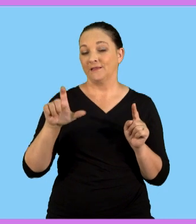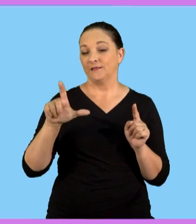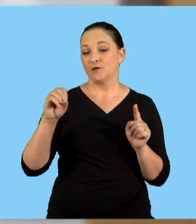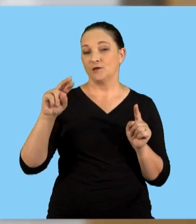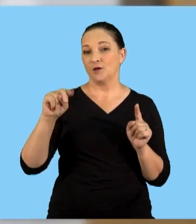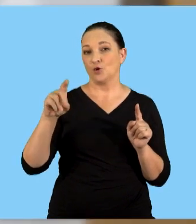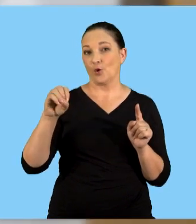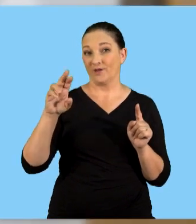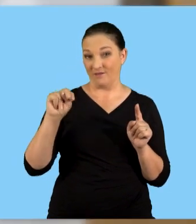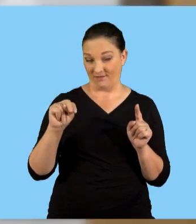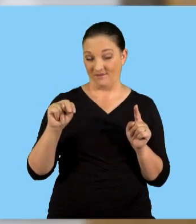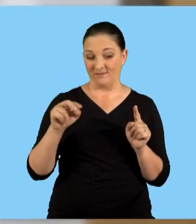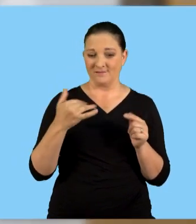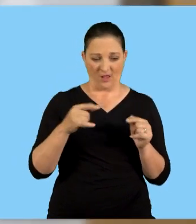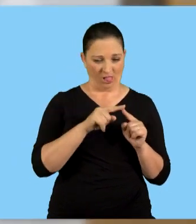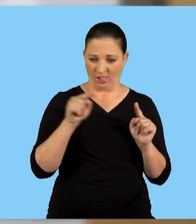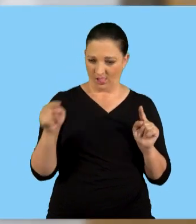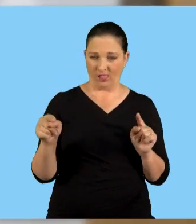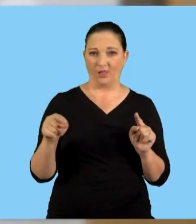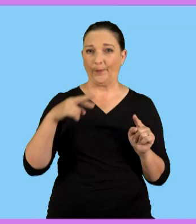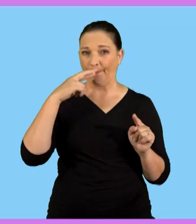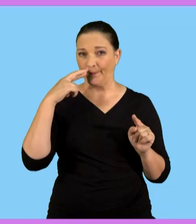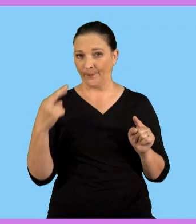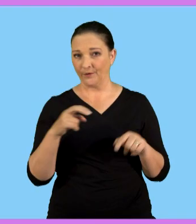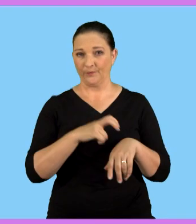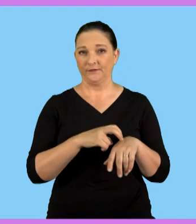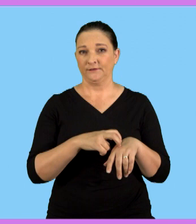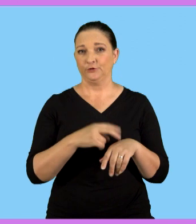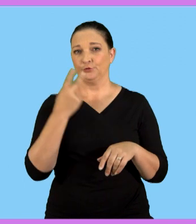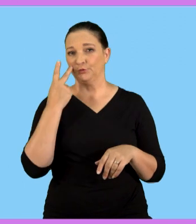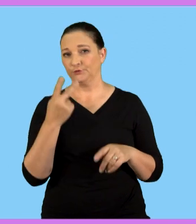right? So we need to calculate the actual distance, meaning distance in